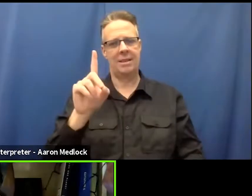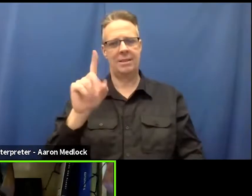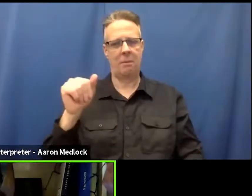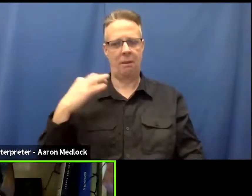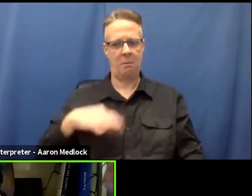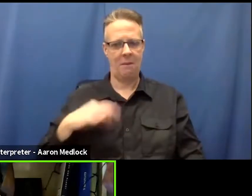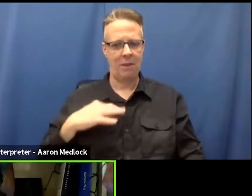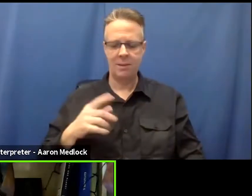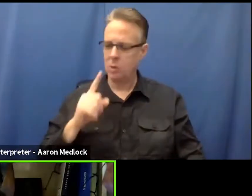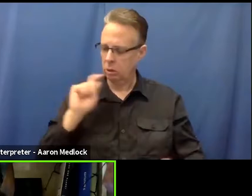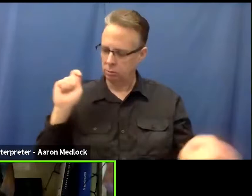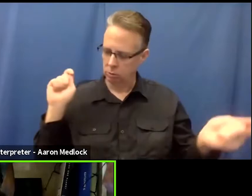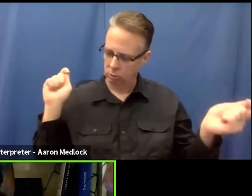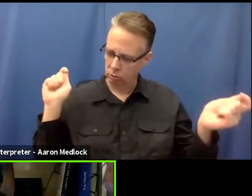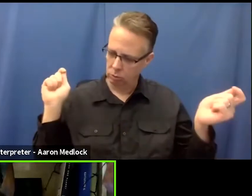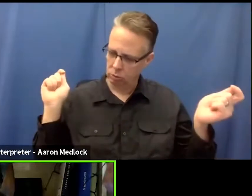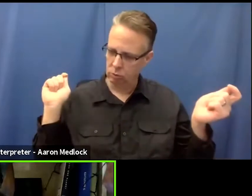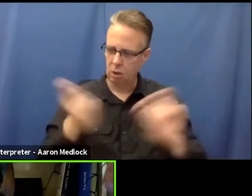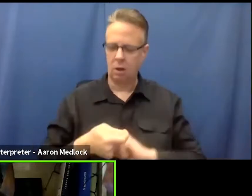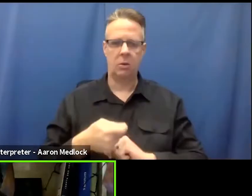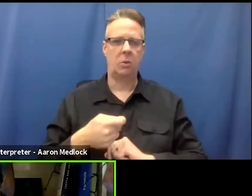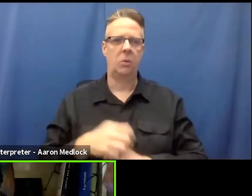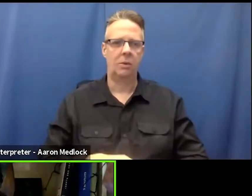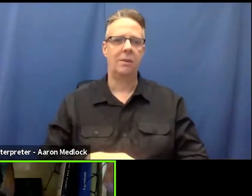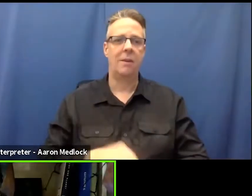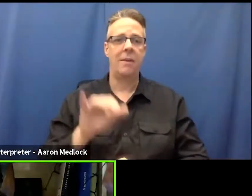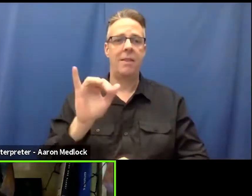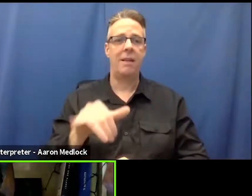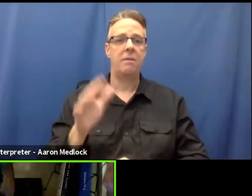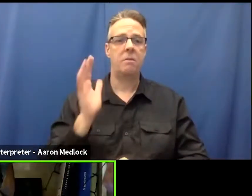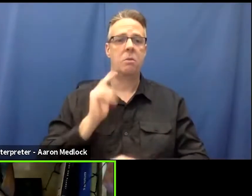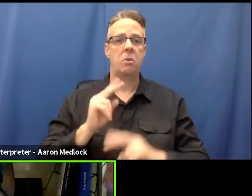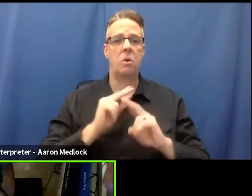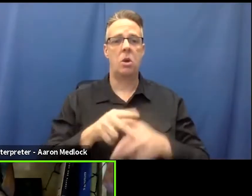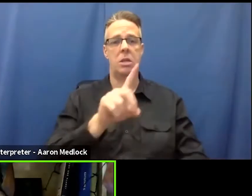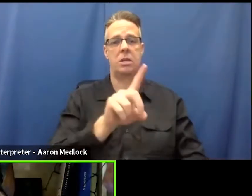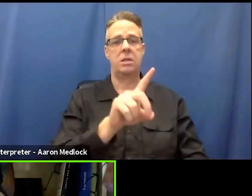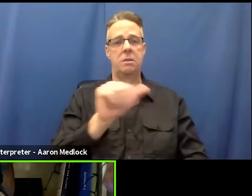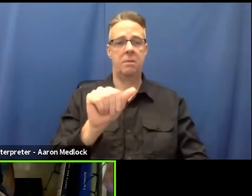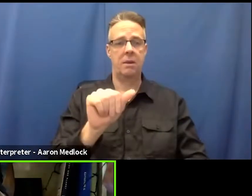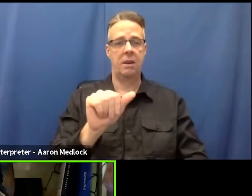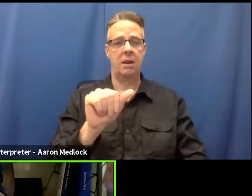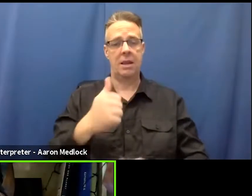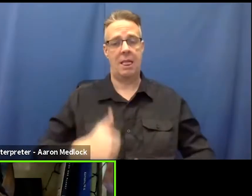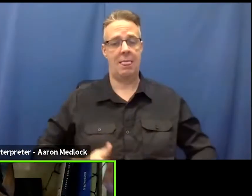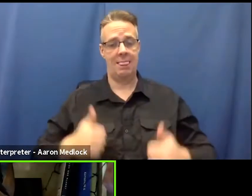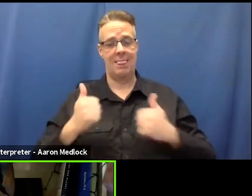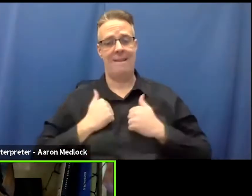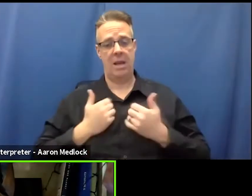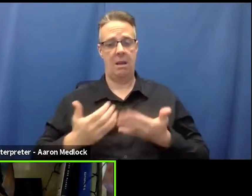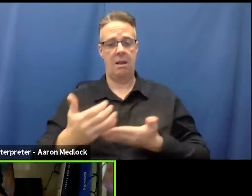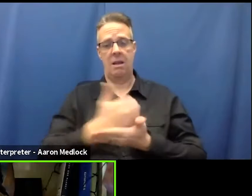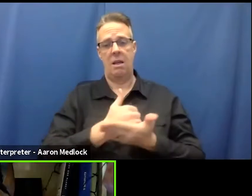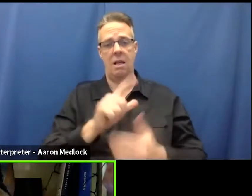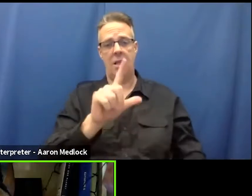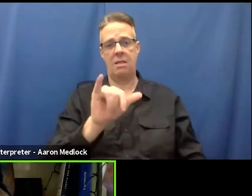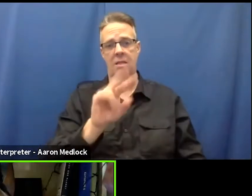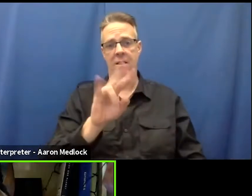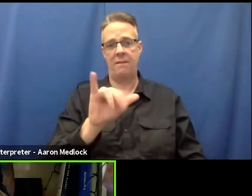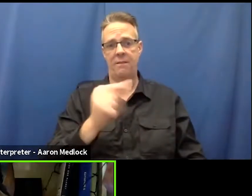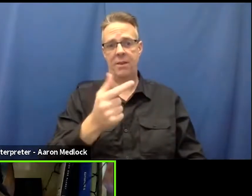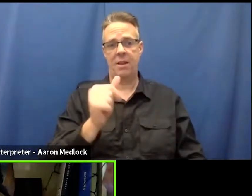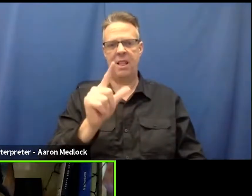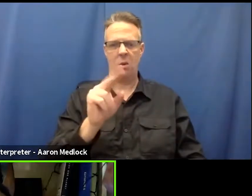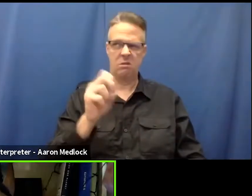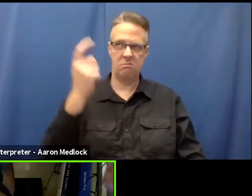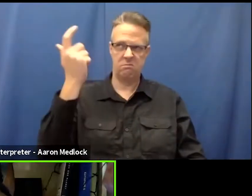And this changed from something called the Disability Living Allowance, which myself